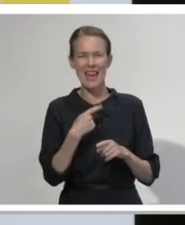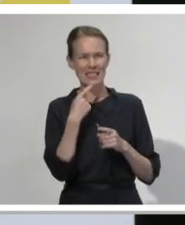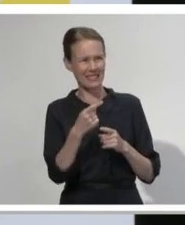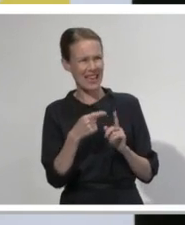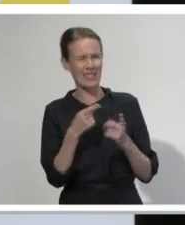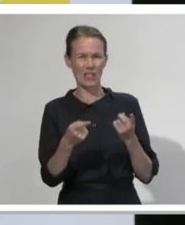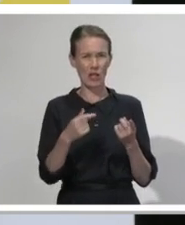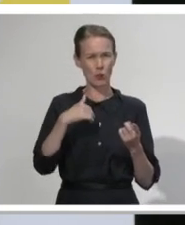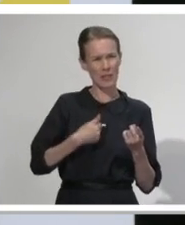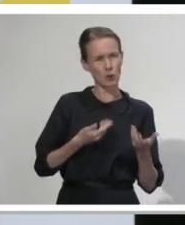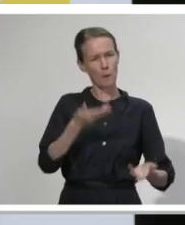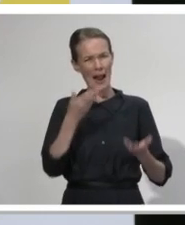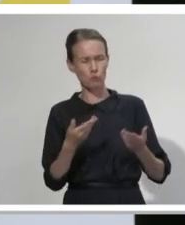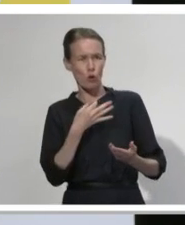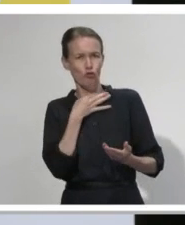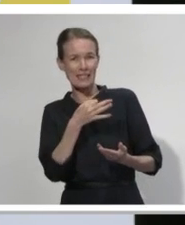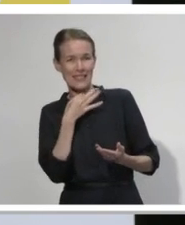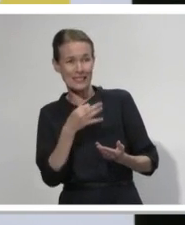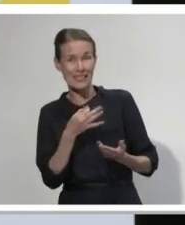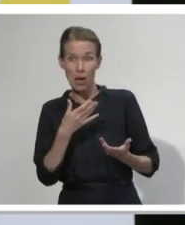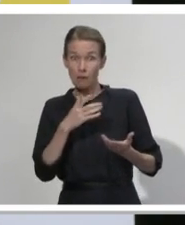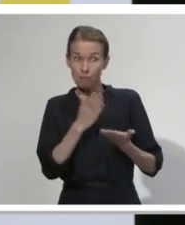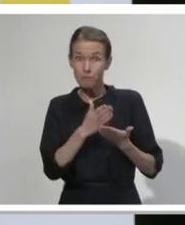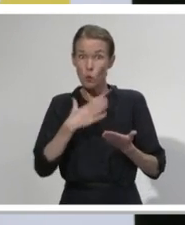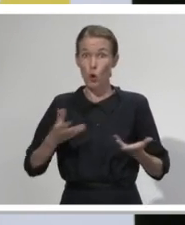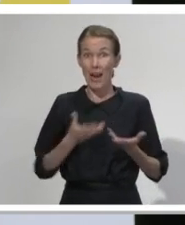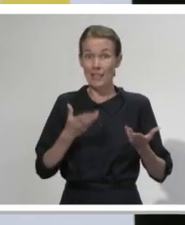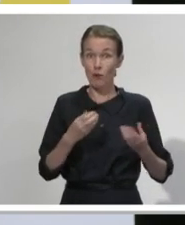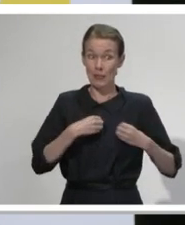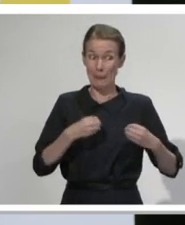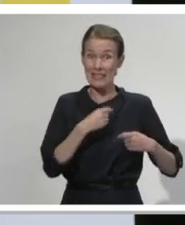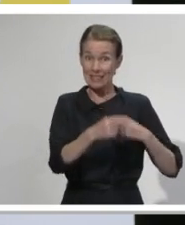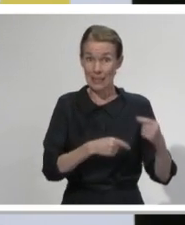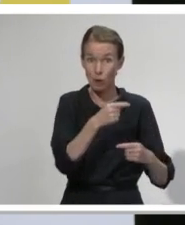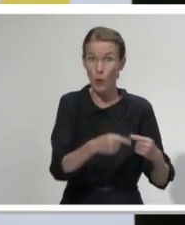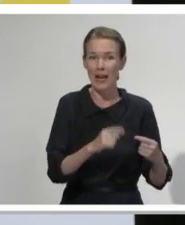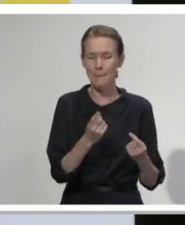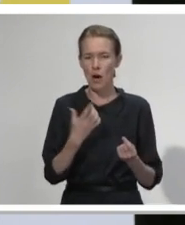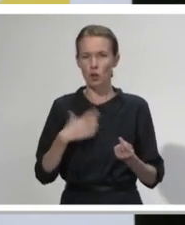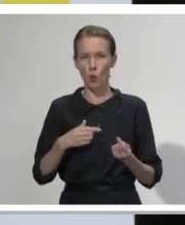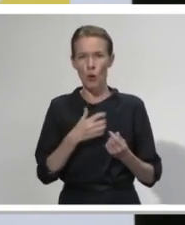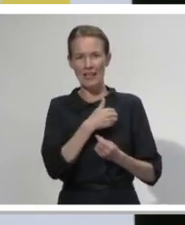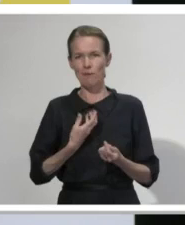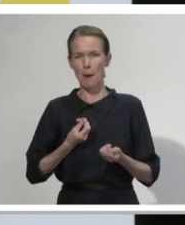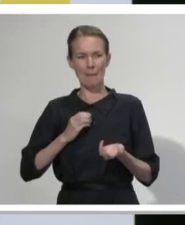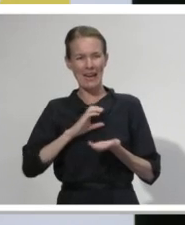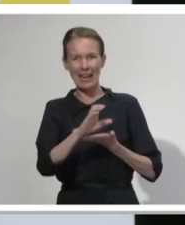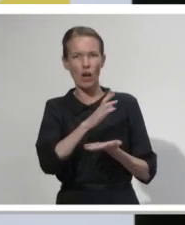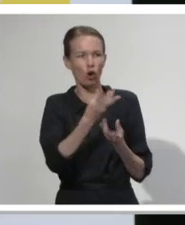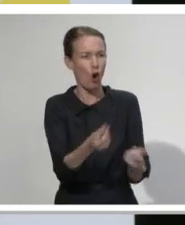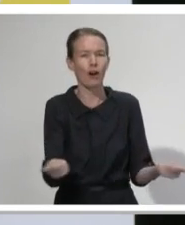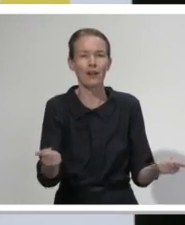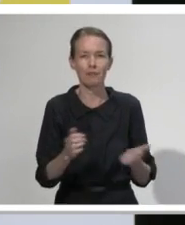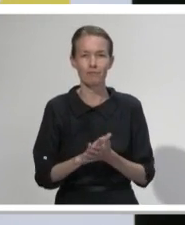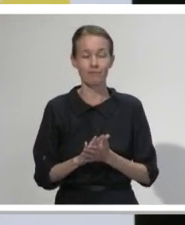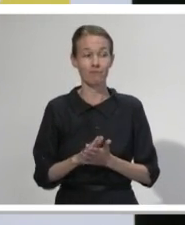here. This is a loan scheme. People have to pay it back. It does have an interest rate attached to it, a 3% rate with a